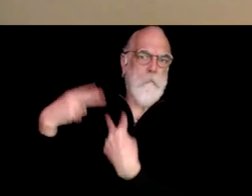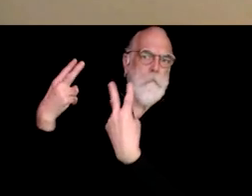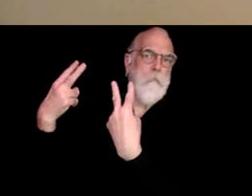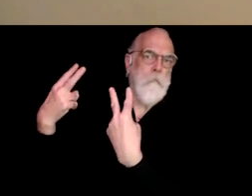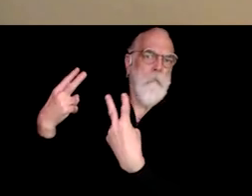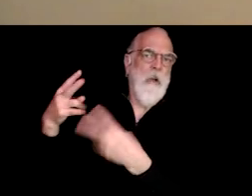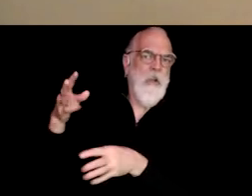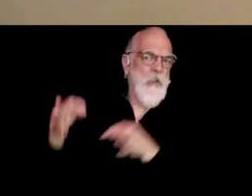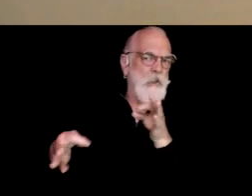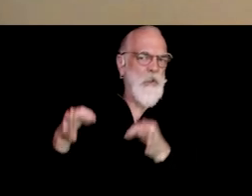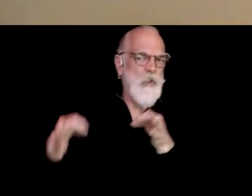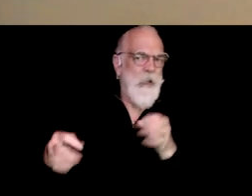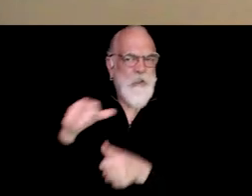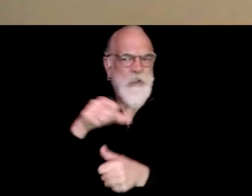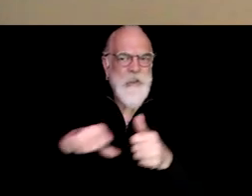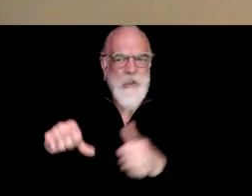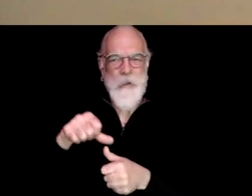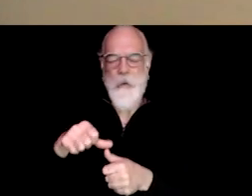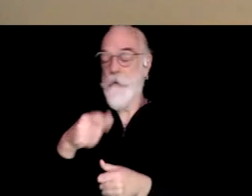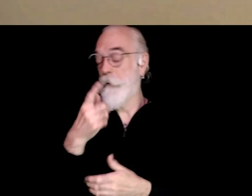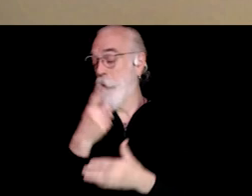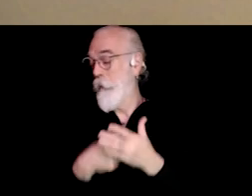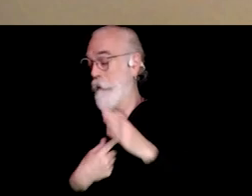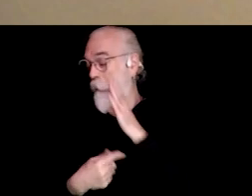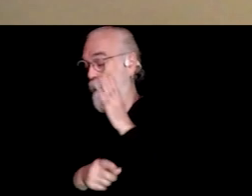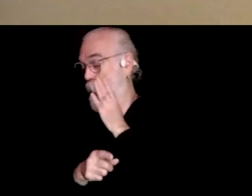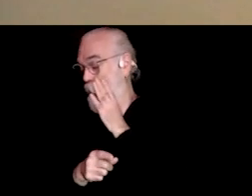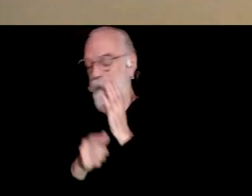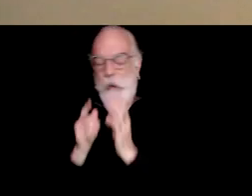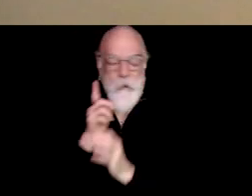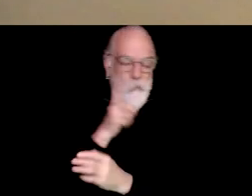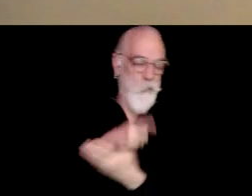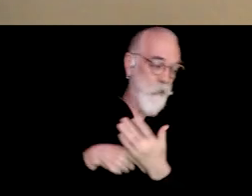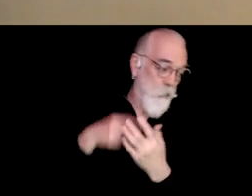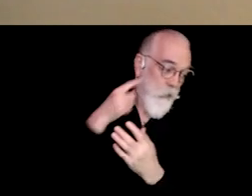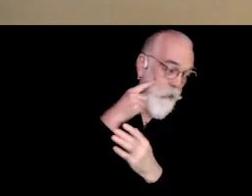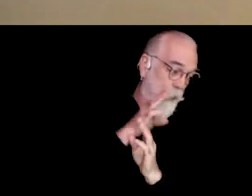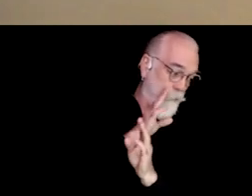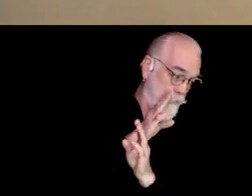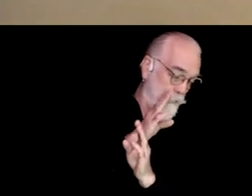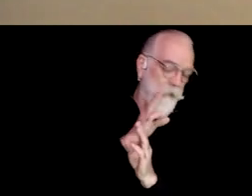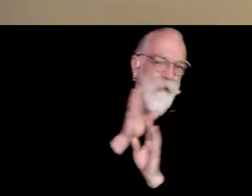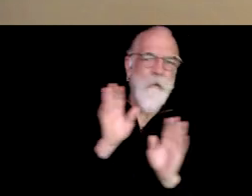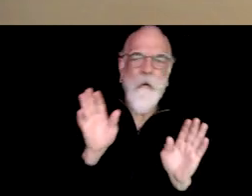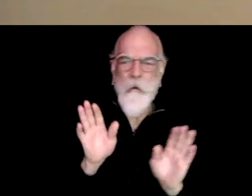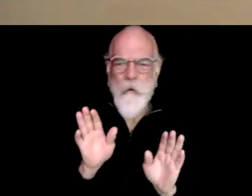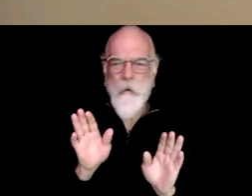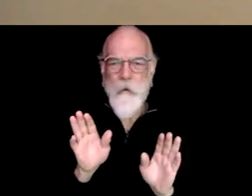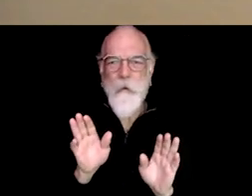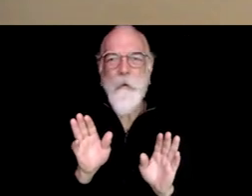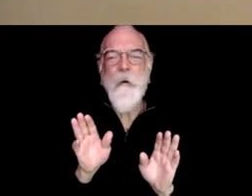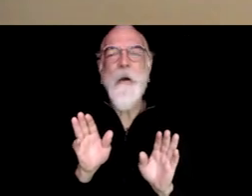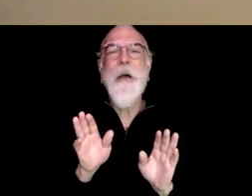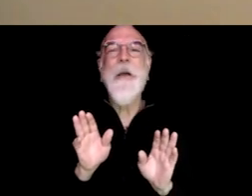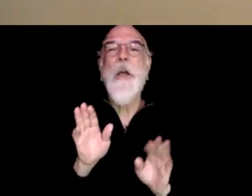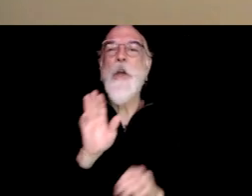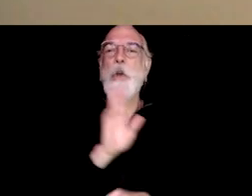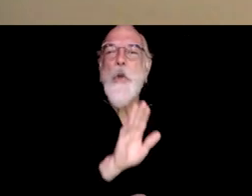There are people worrying about what other people think of them. But when you're in that your own